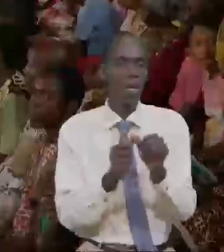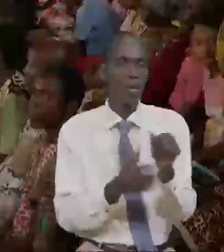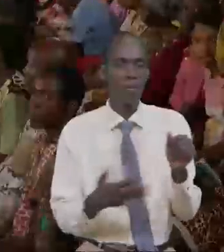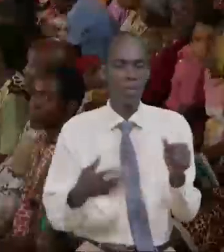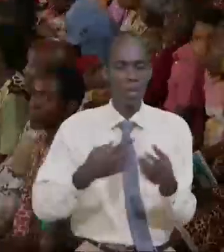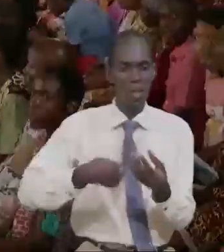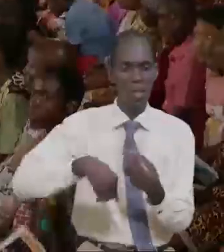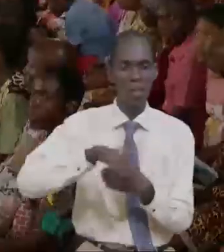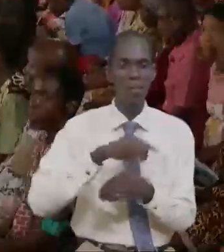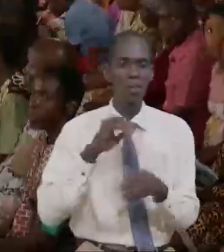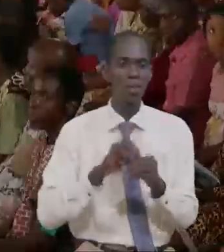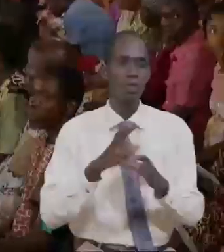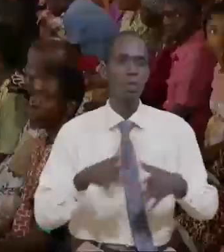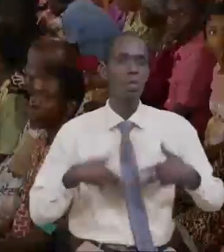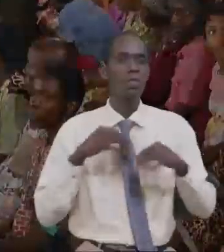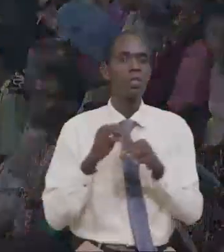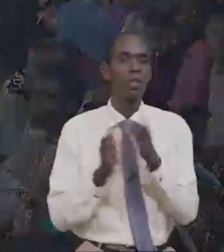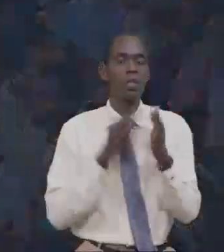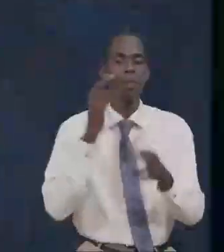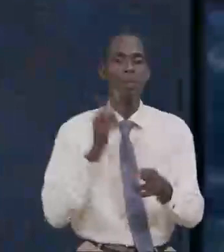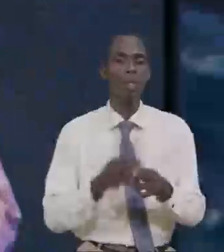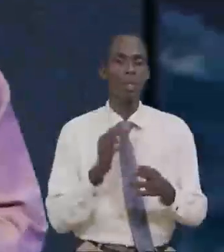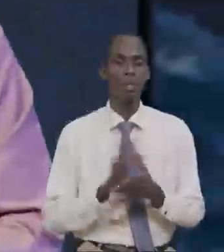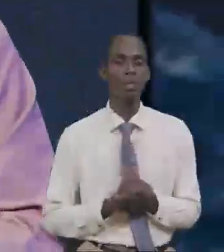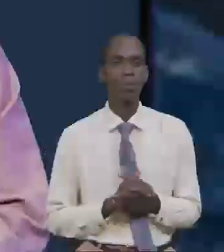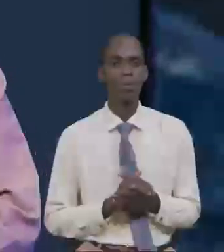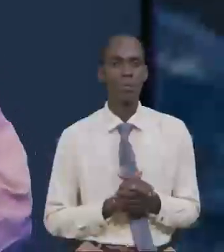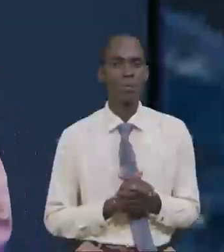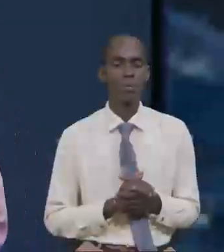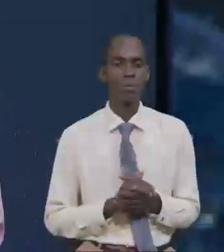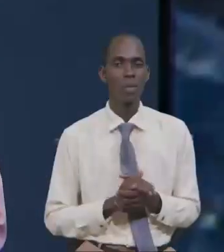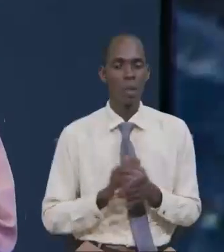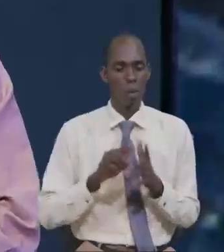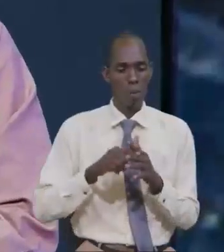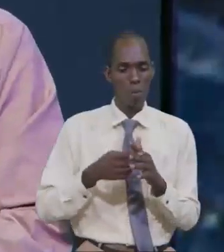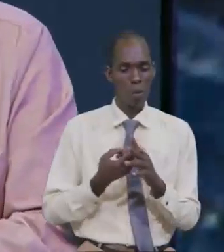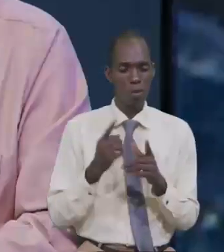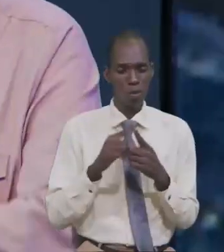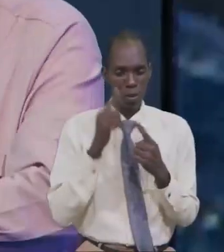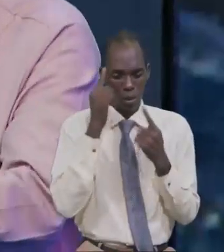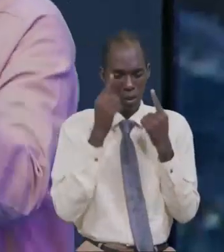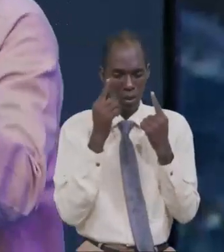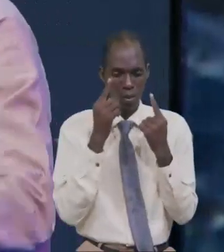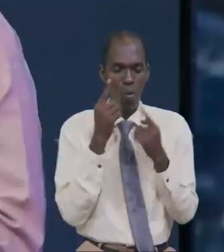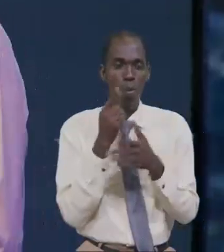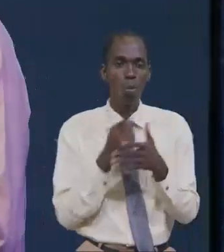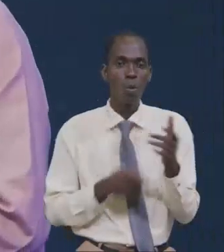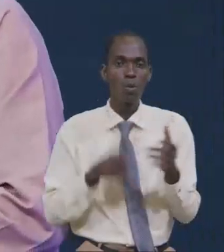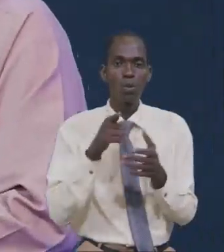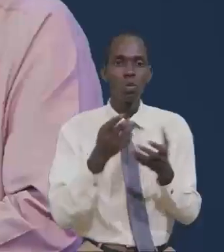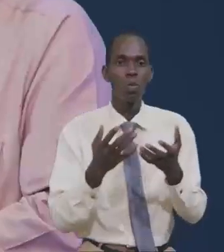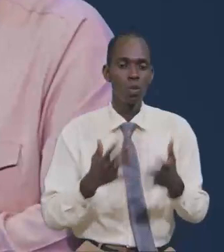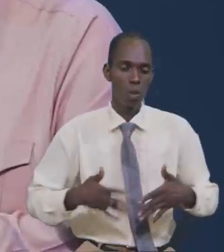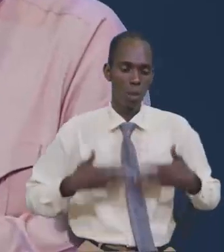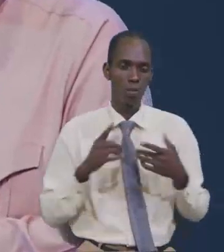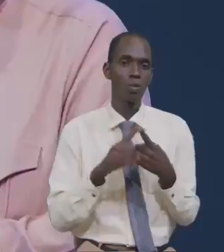what you want your life to be, where you want to get to in life, what your vision for